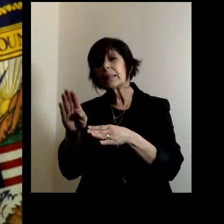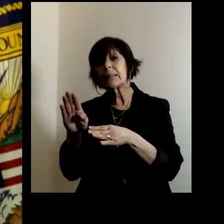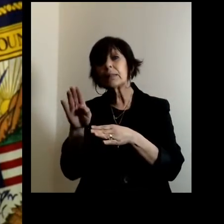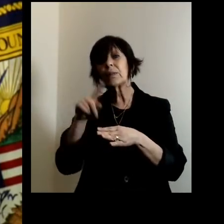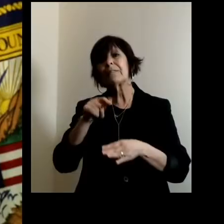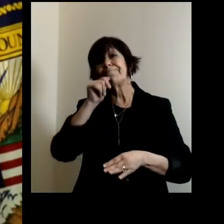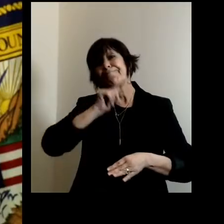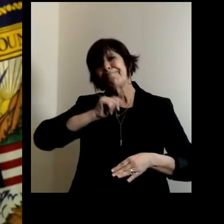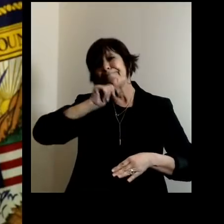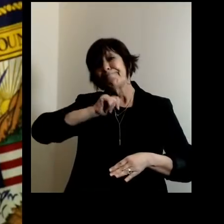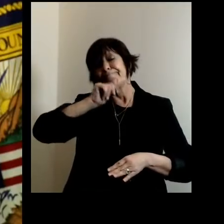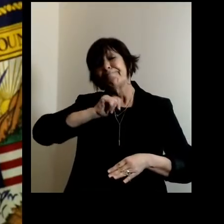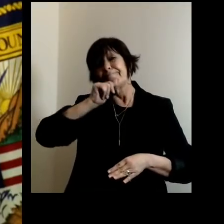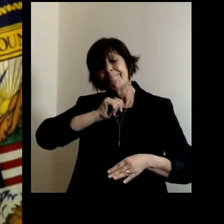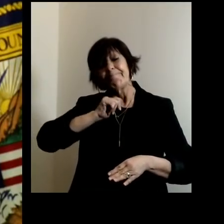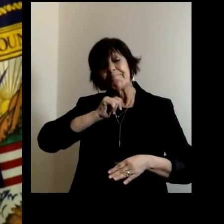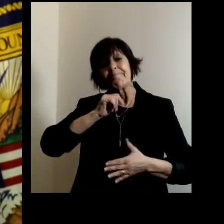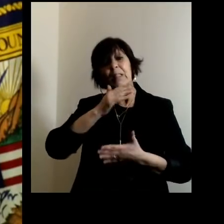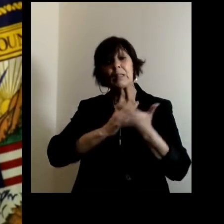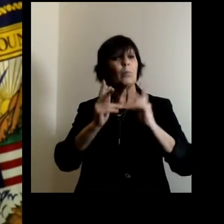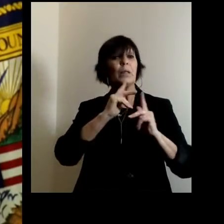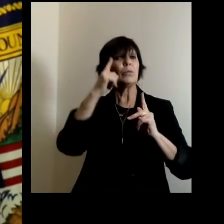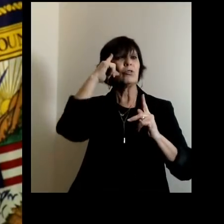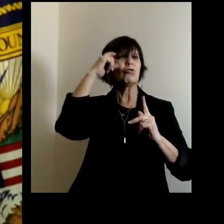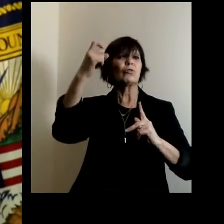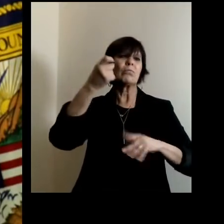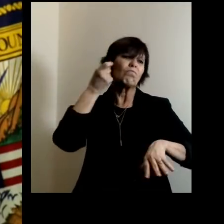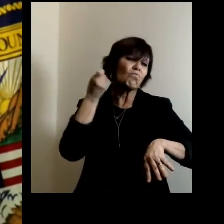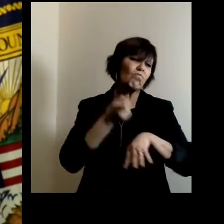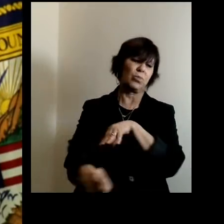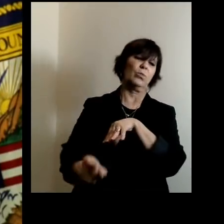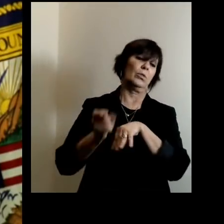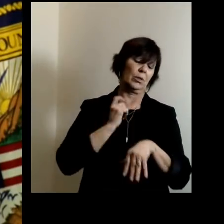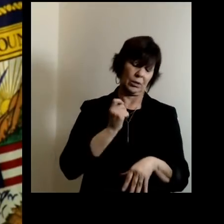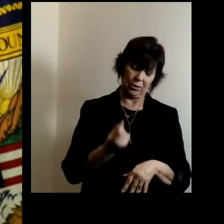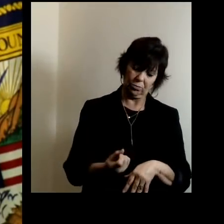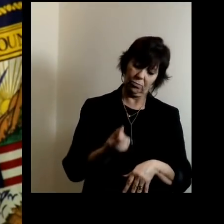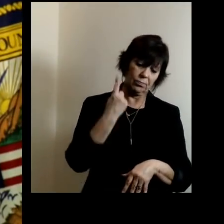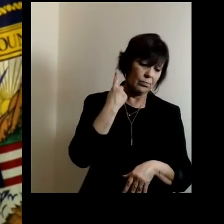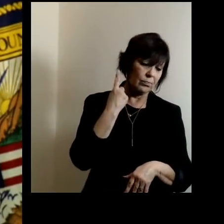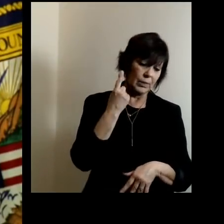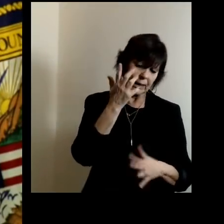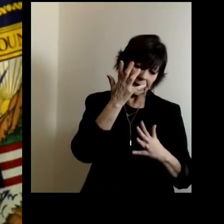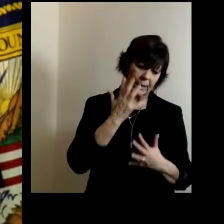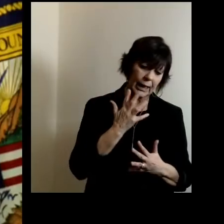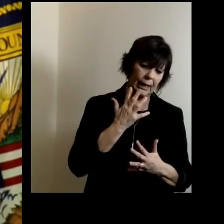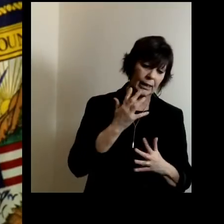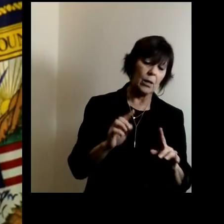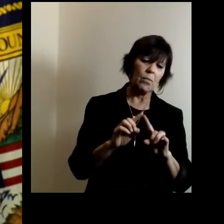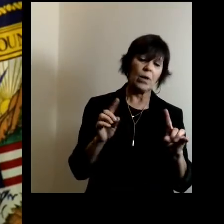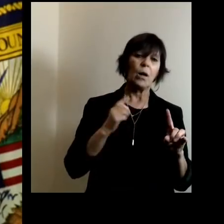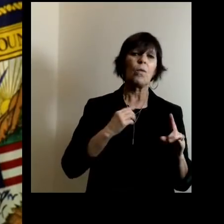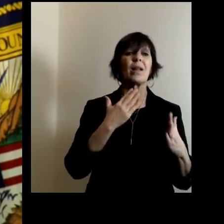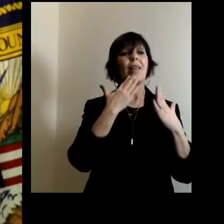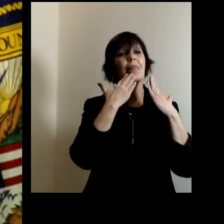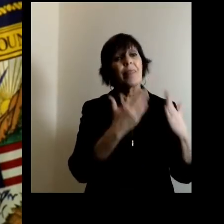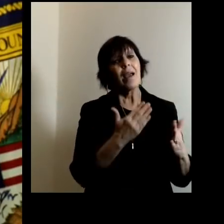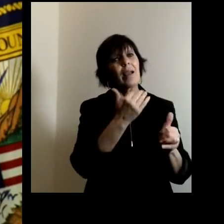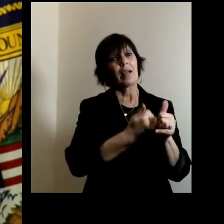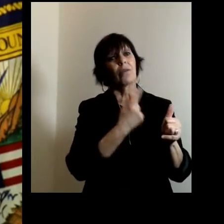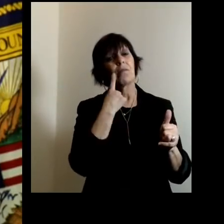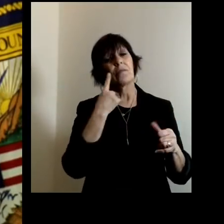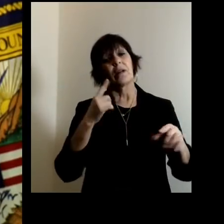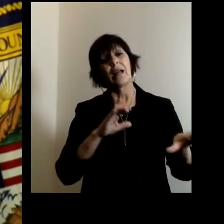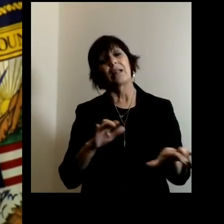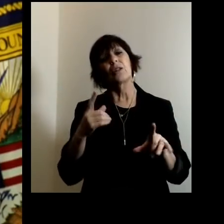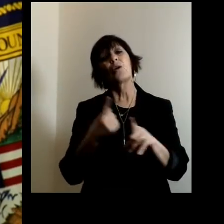endure a lot. Some people's dreams have been destroyed. I understand that, and it is sad. But I also want to thank everyone for acting appropriately